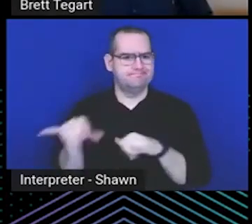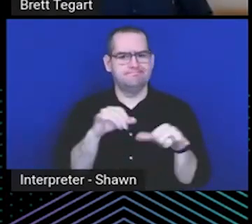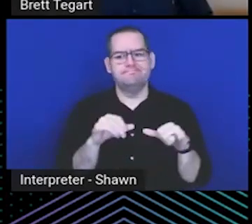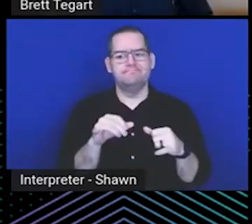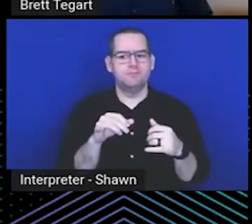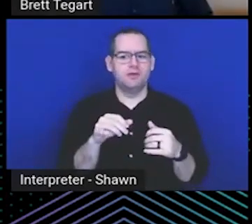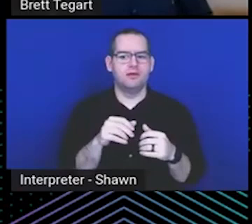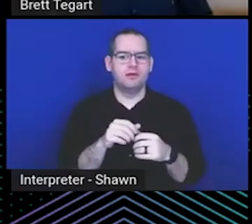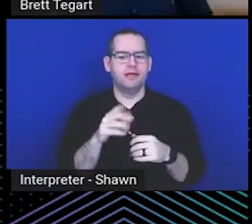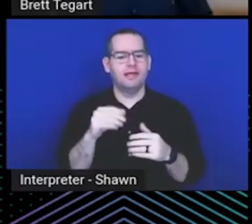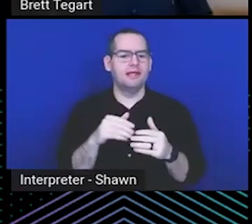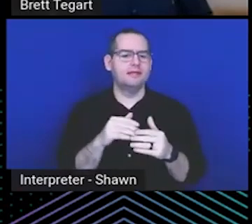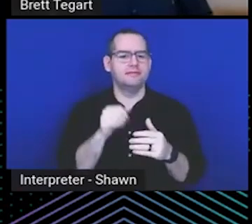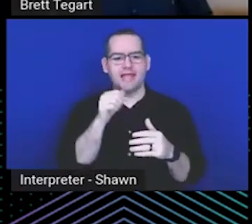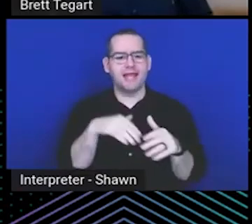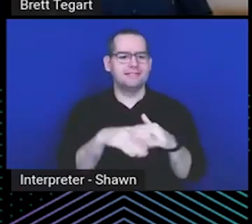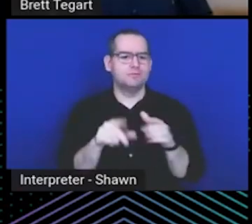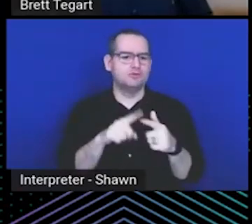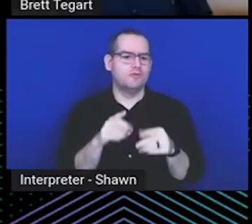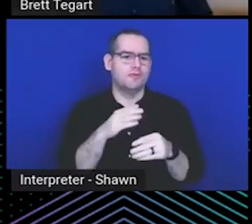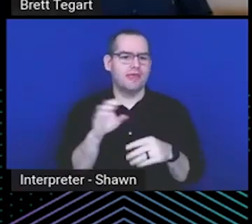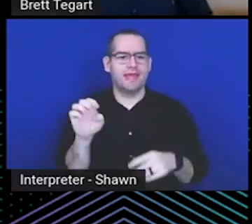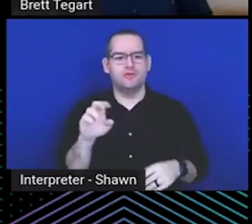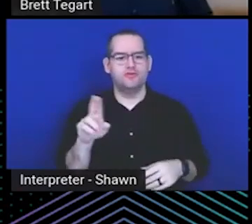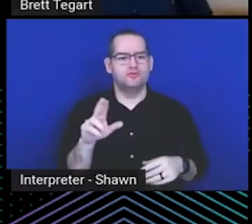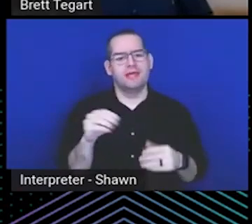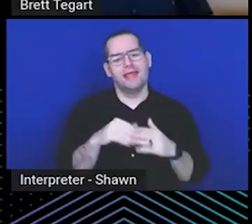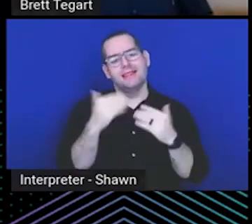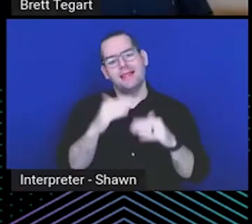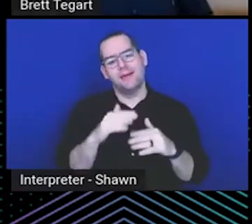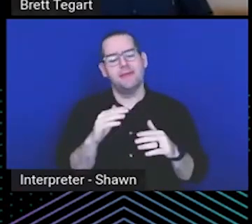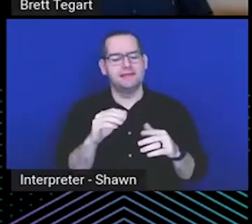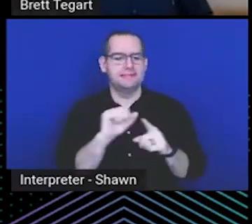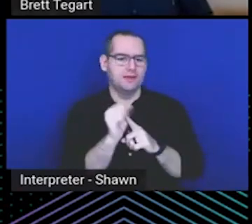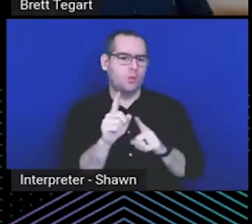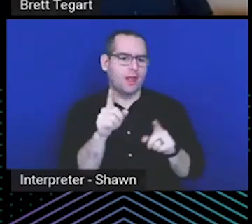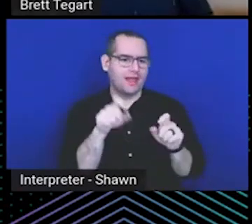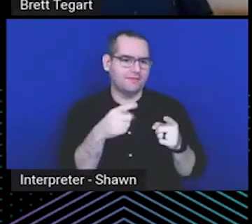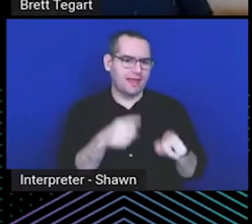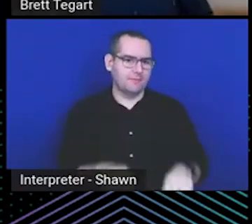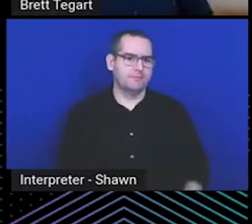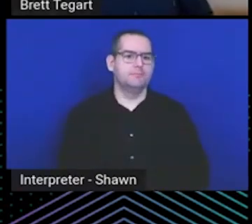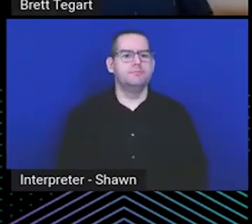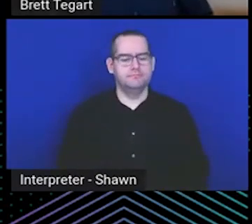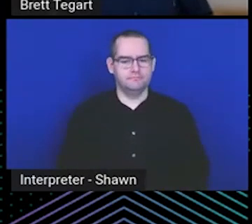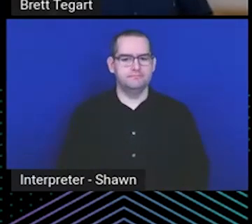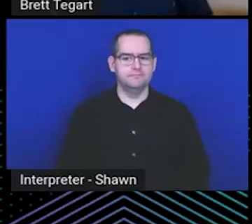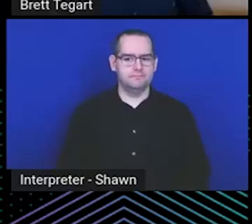not accessible to the end user, if in the limited cases where we do have to make that happen.